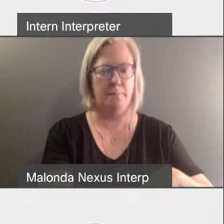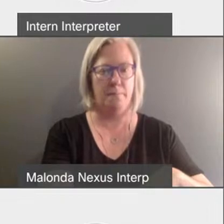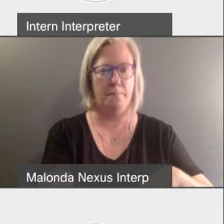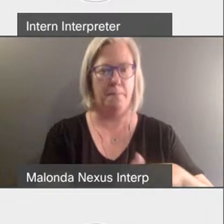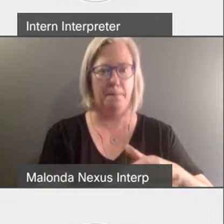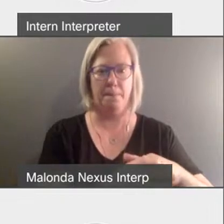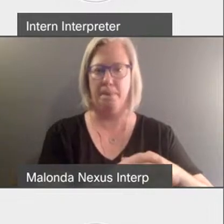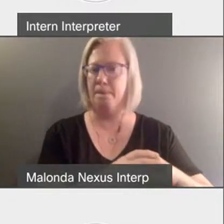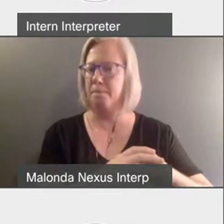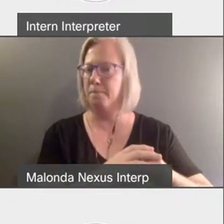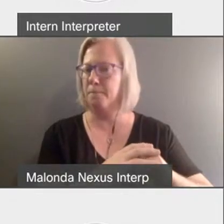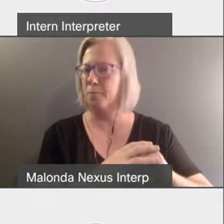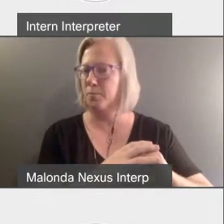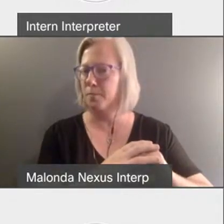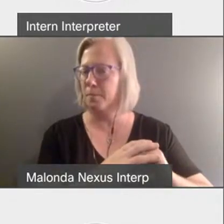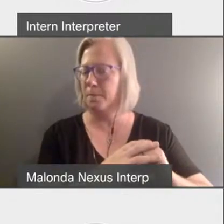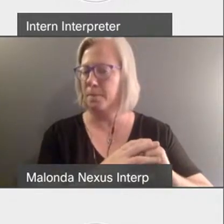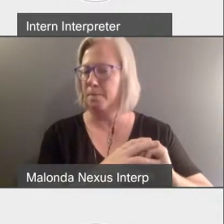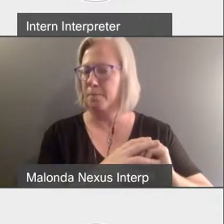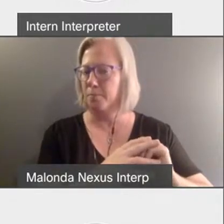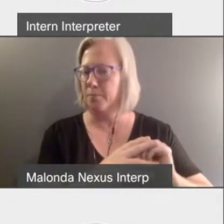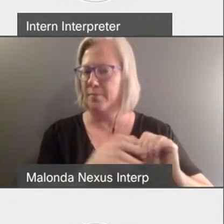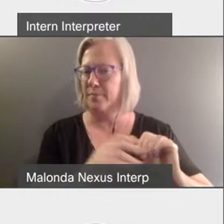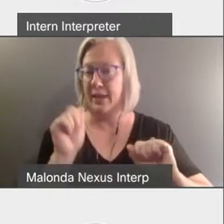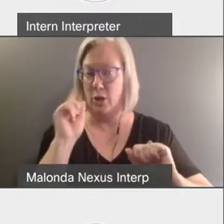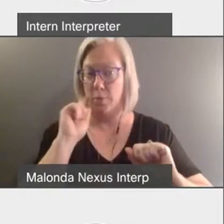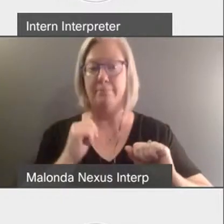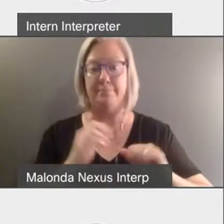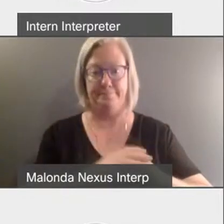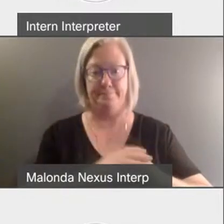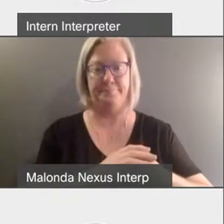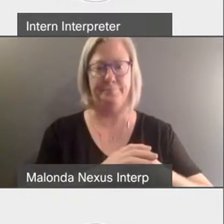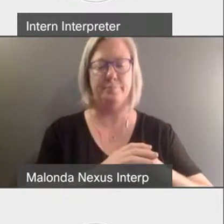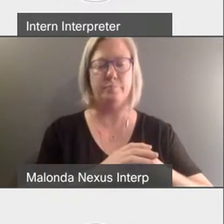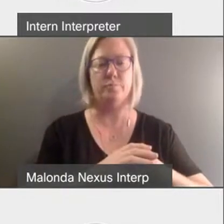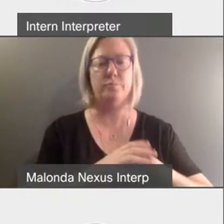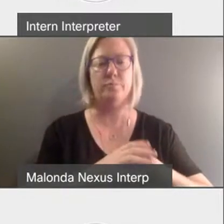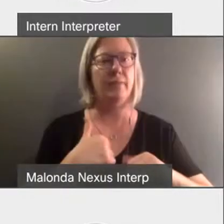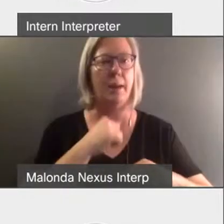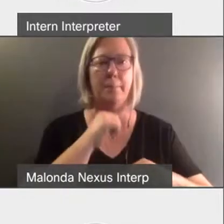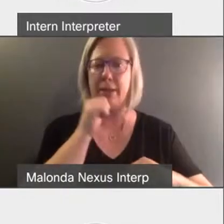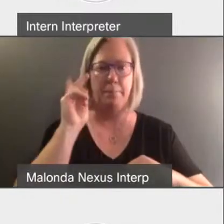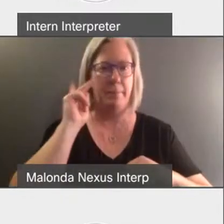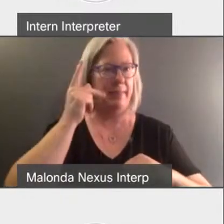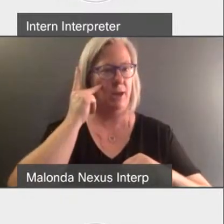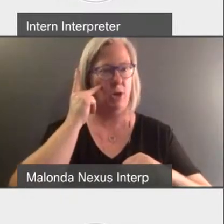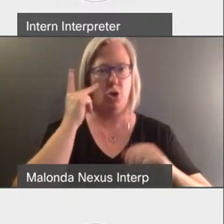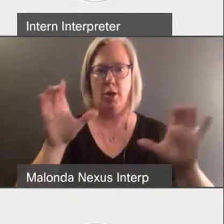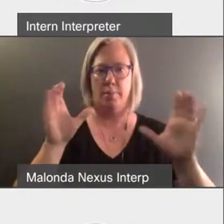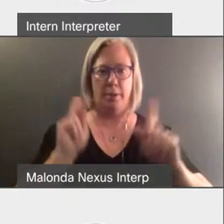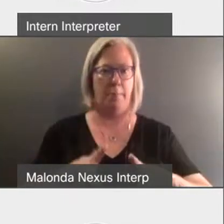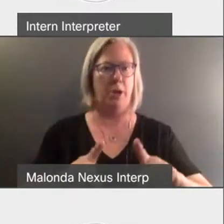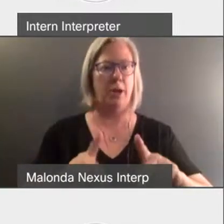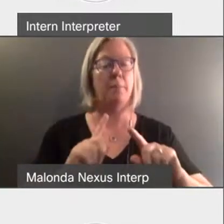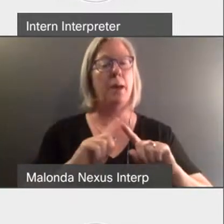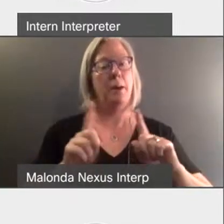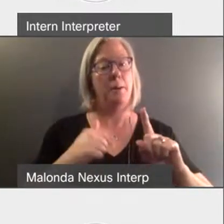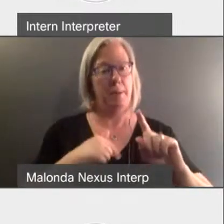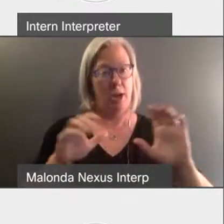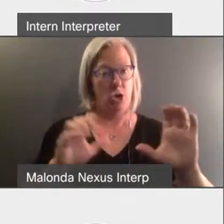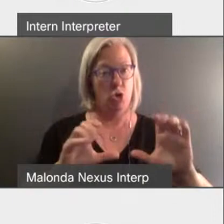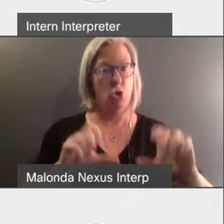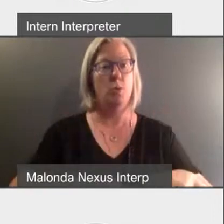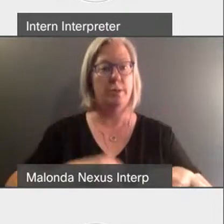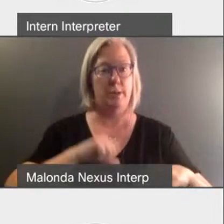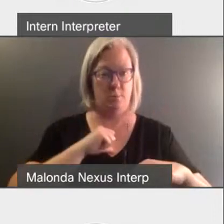Appreciate you coming. Comments tonight. Can you hear me? I am not a political operative, but I do take